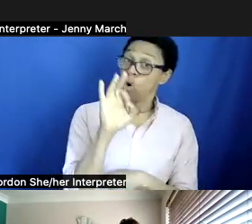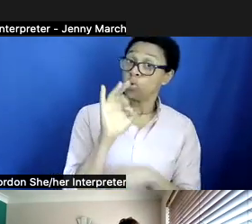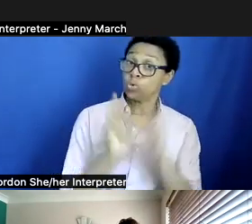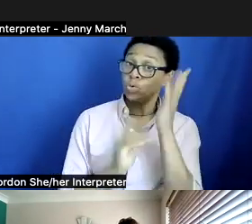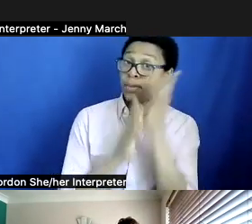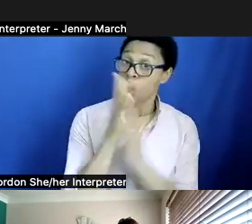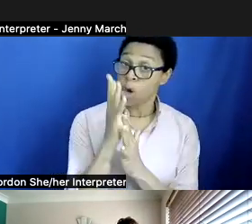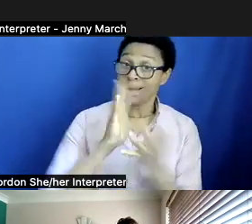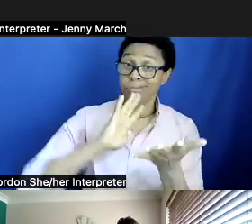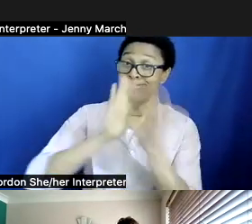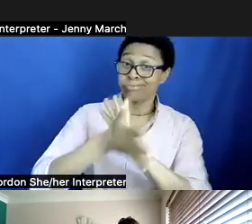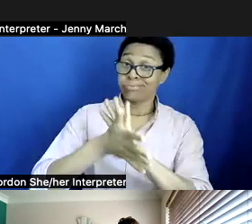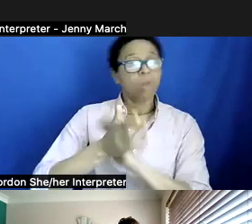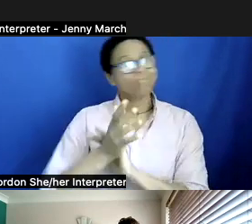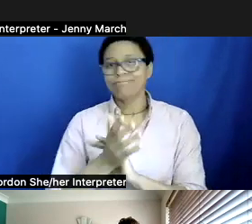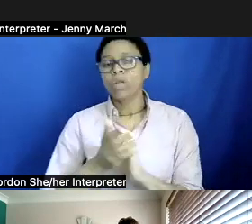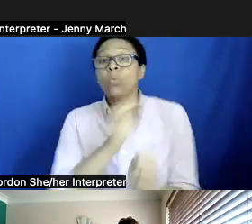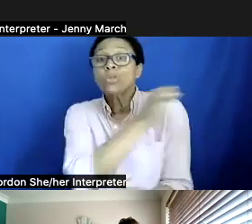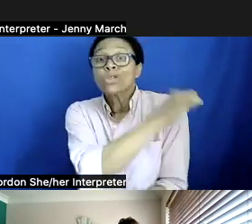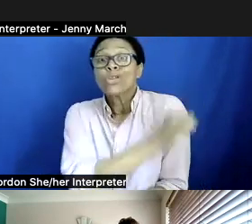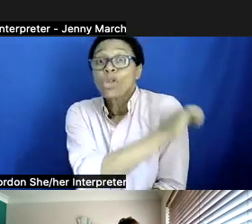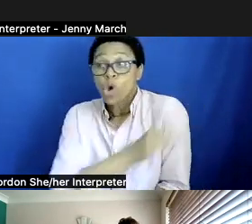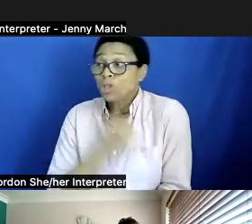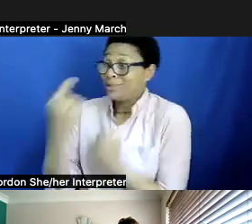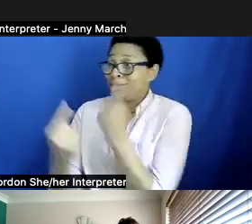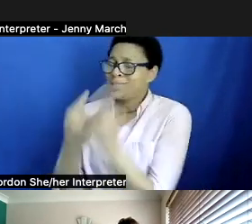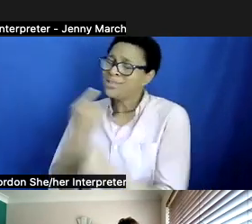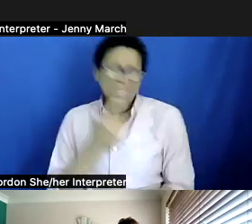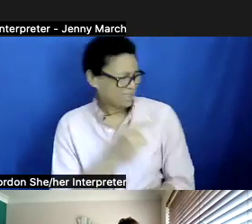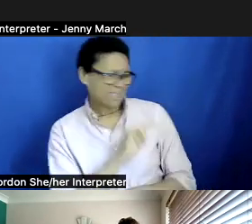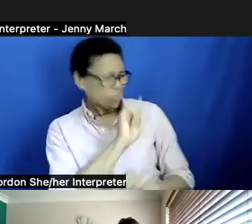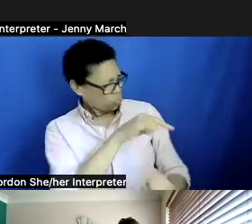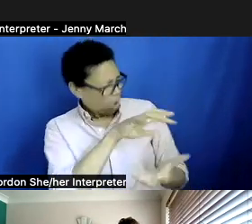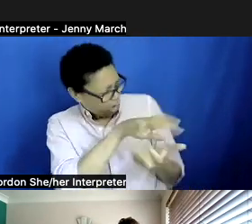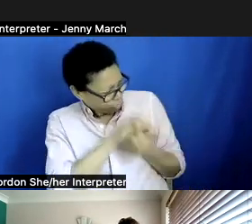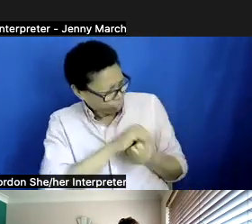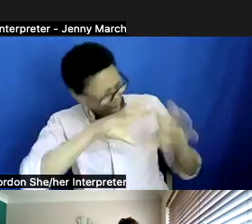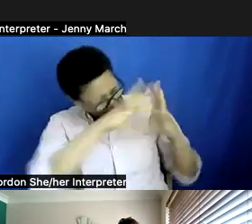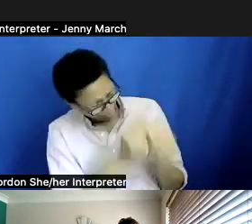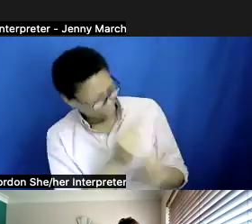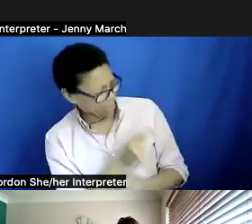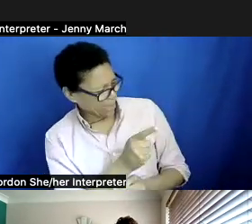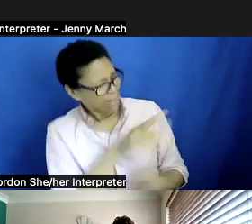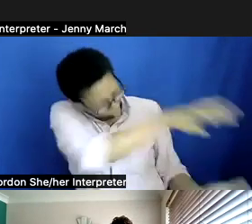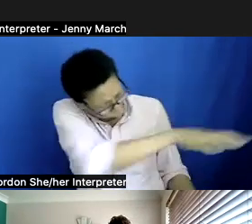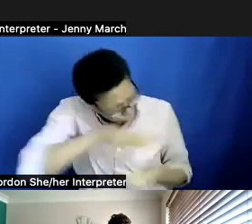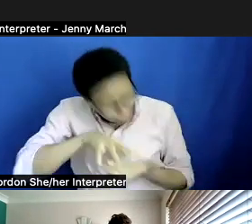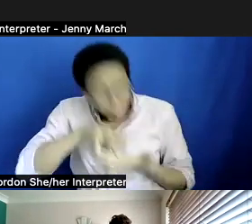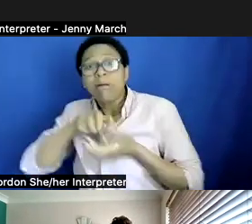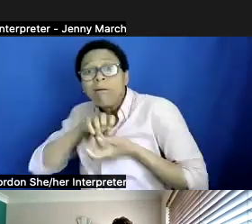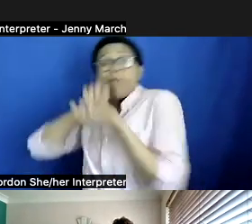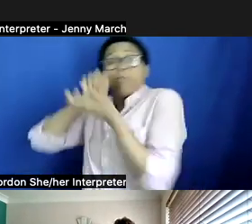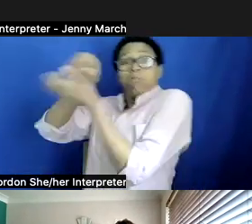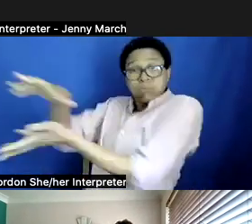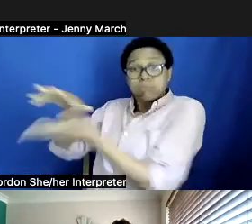up. So it's a really dramatic difference between the work that Joyce managed to preserve and